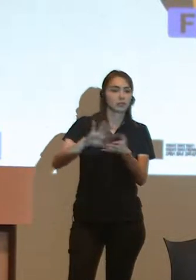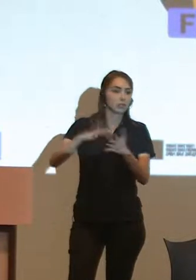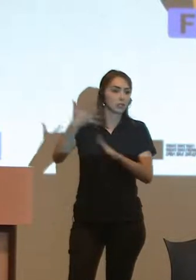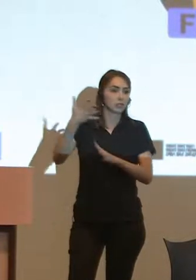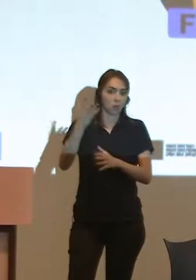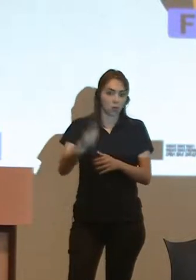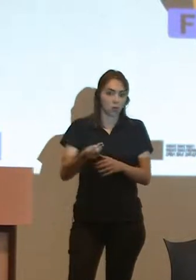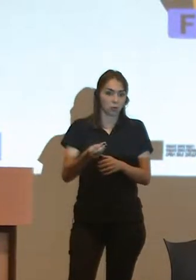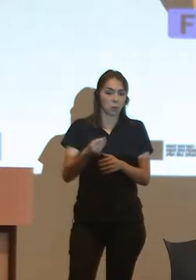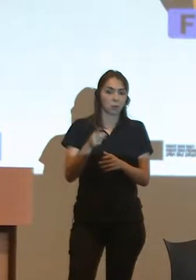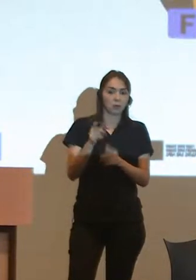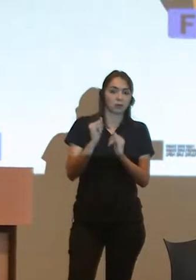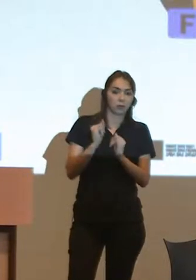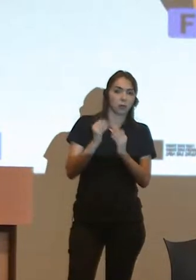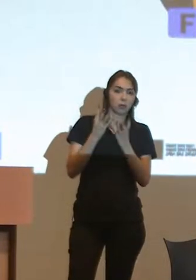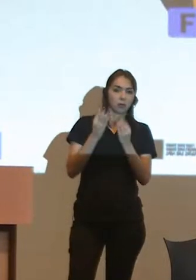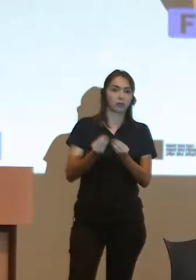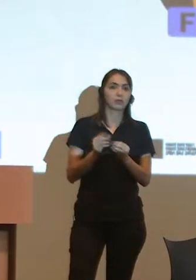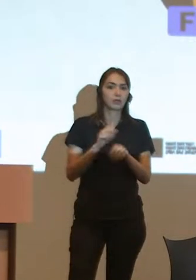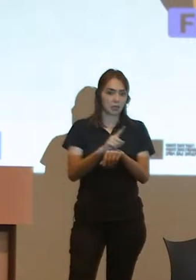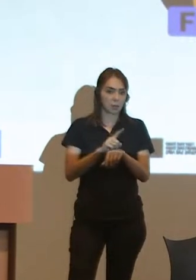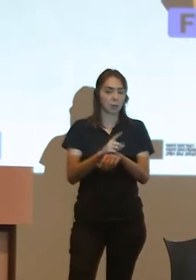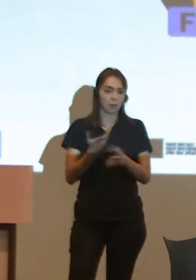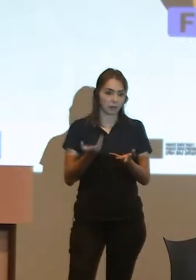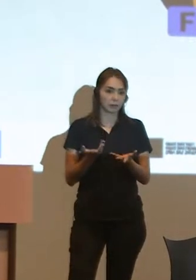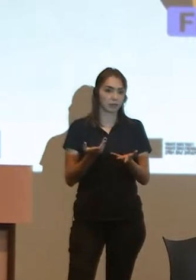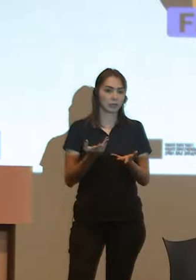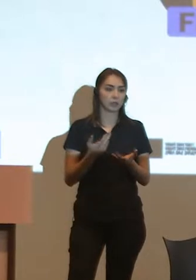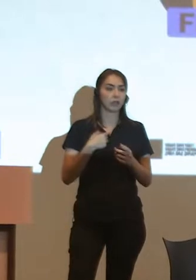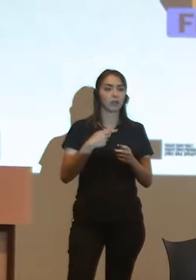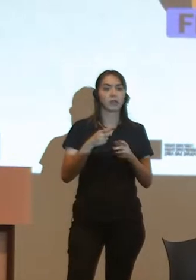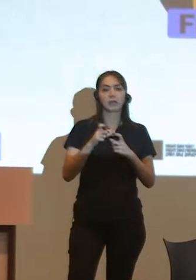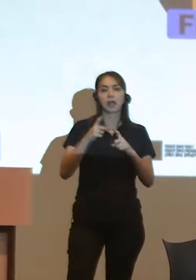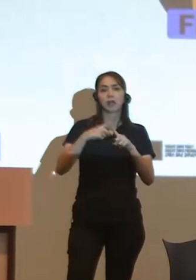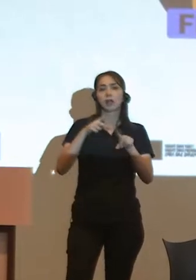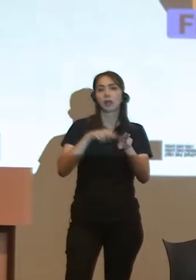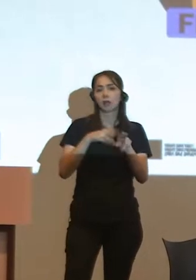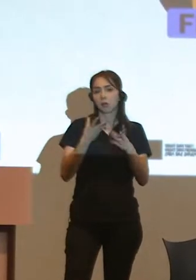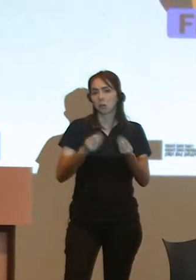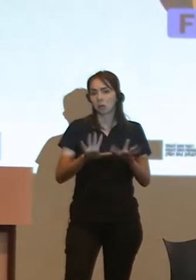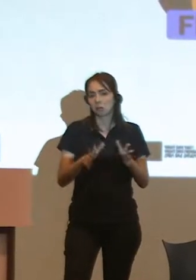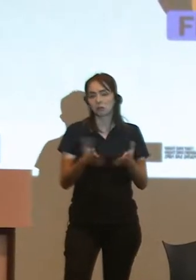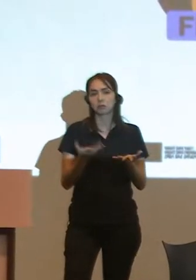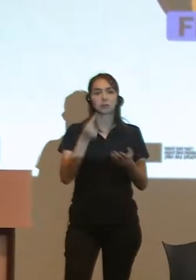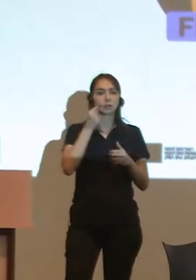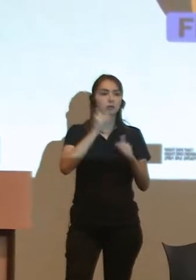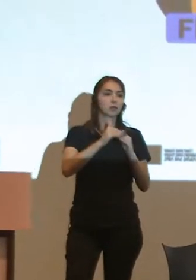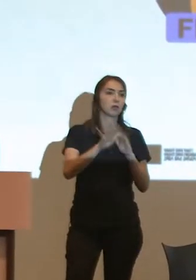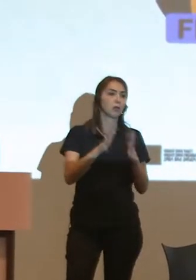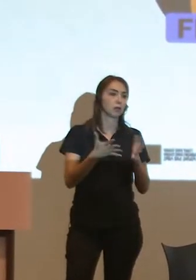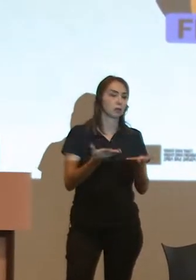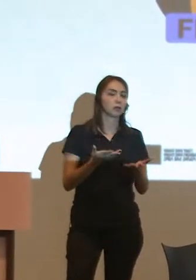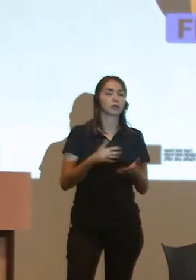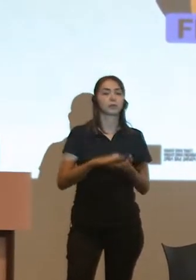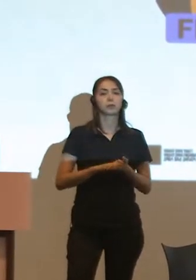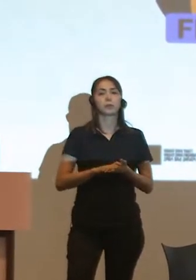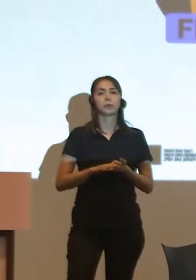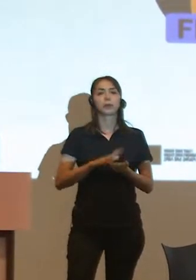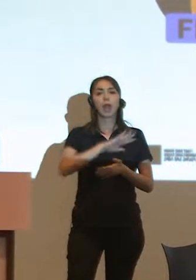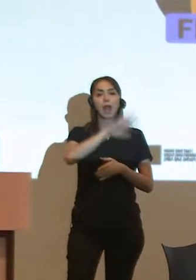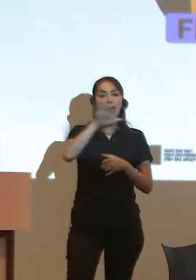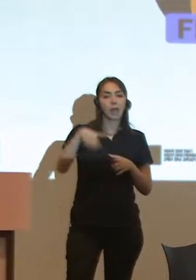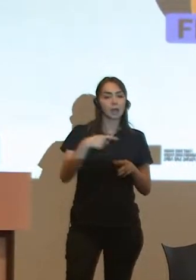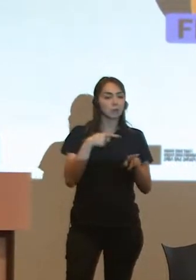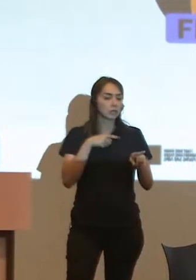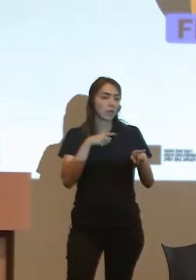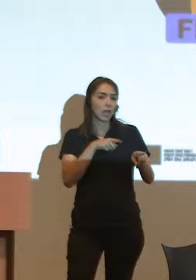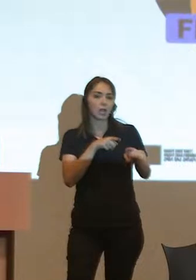ngos and civil society actors others will follow of course and this way we become each other's